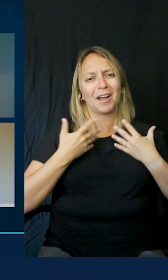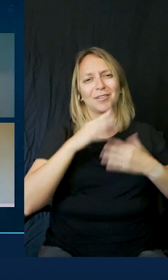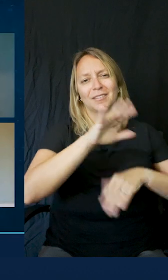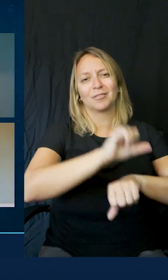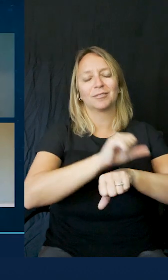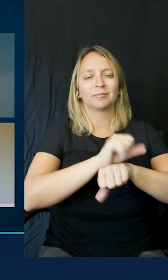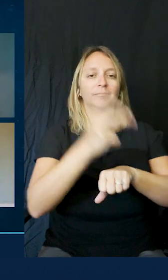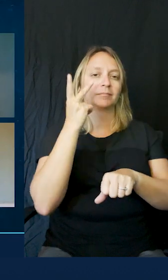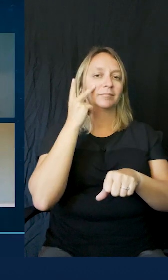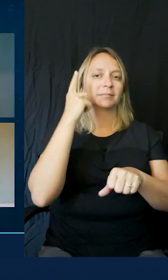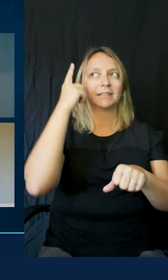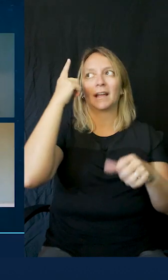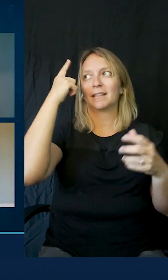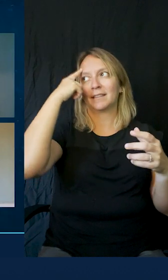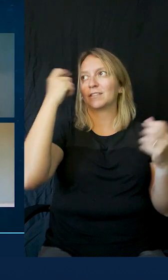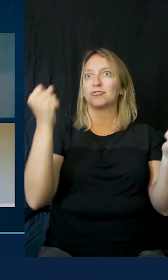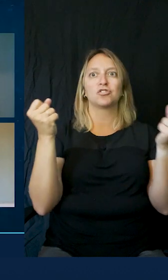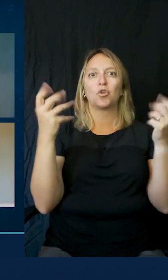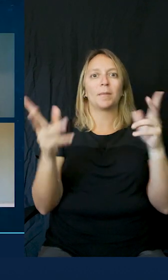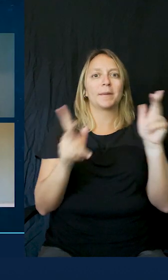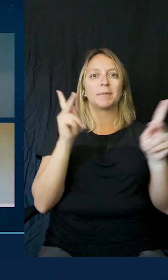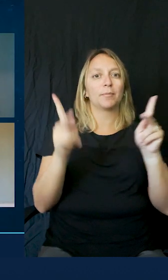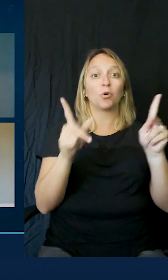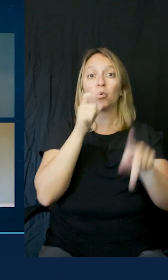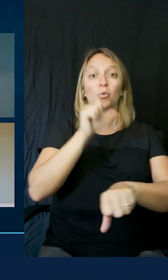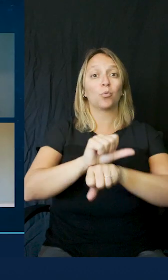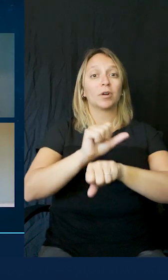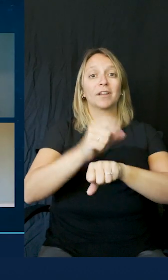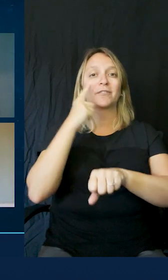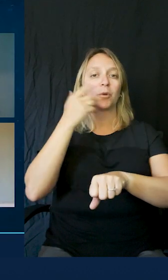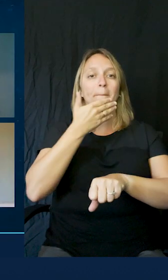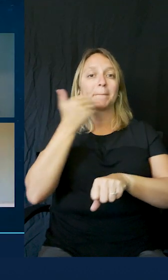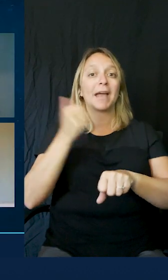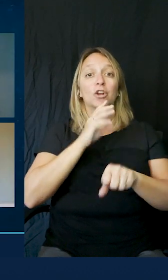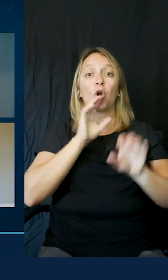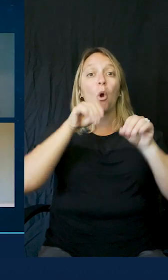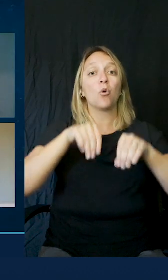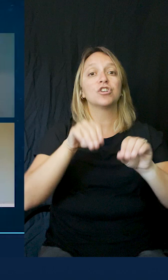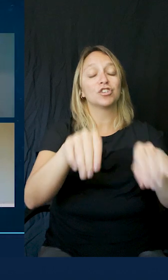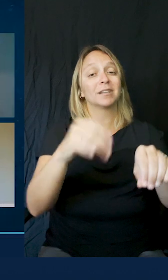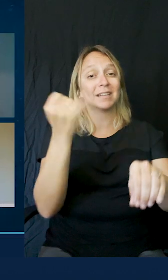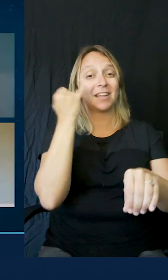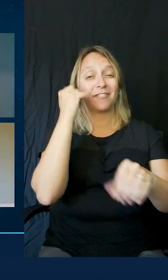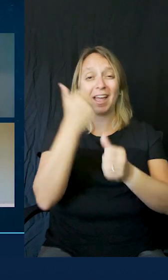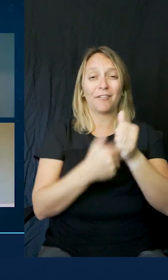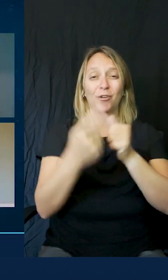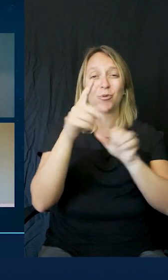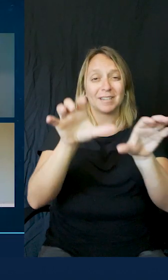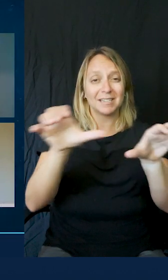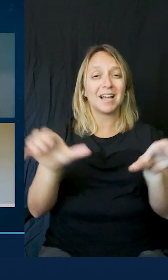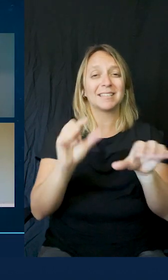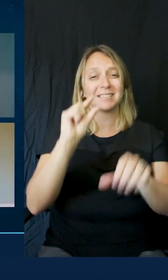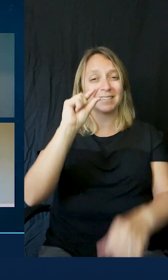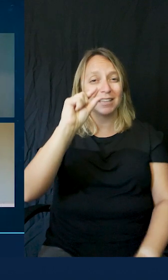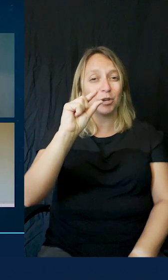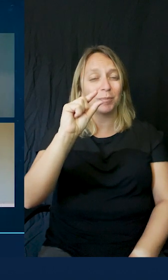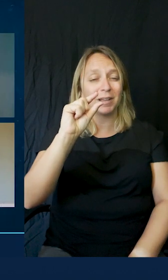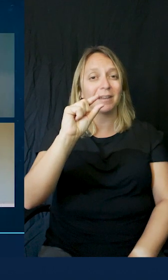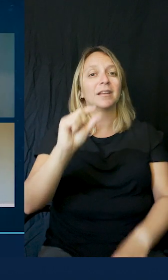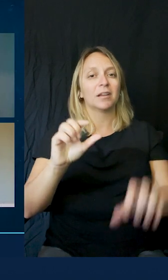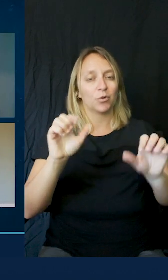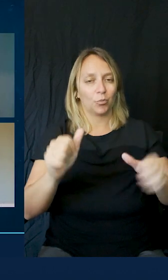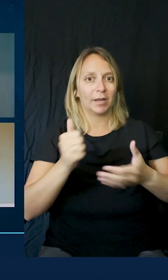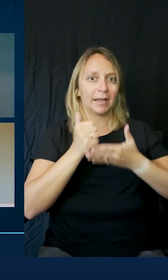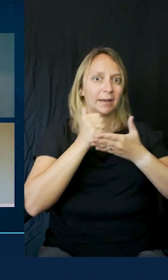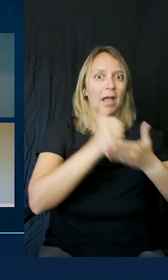many people out there who are working for a better ocean, and as long as everyone's doing a little bit something, I think we can get there and push other people to do a little